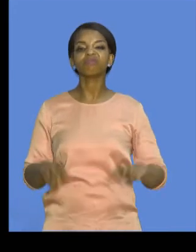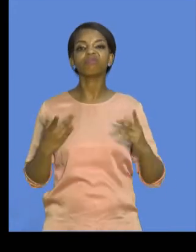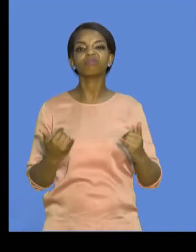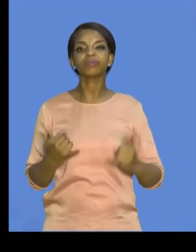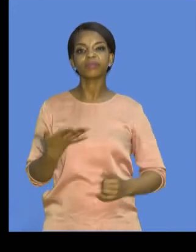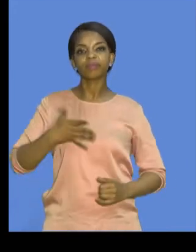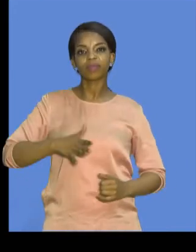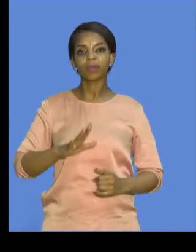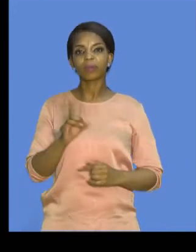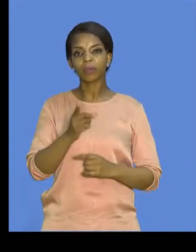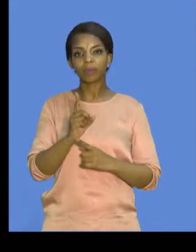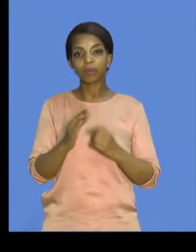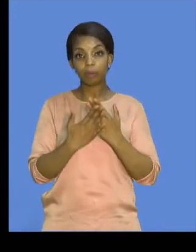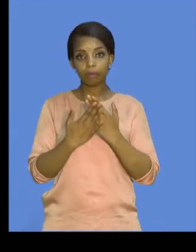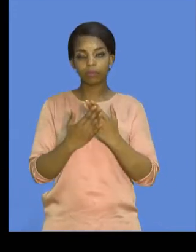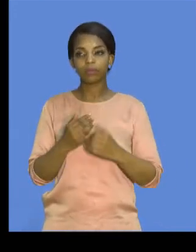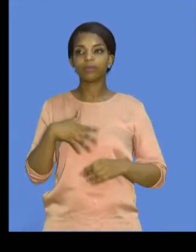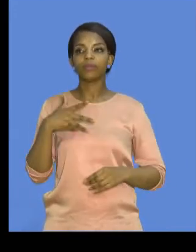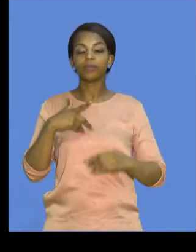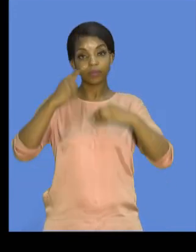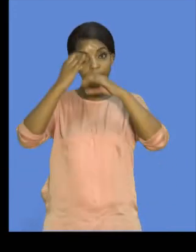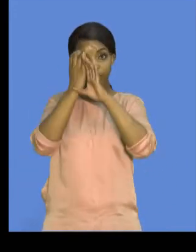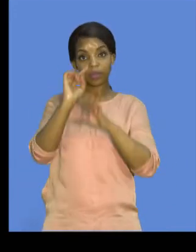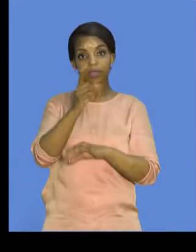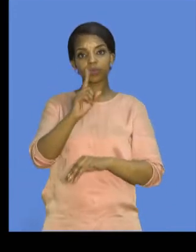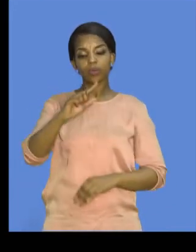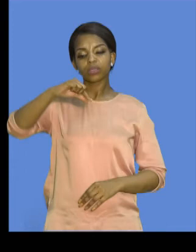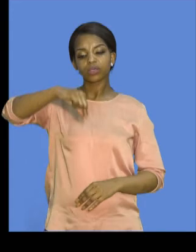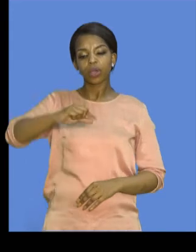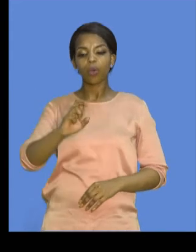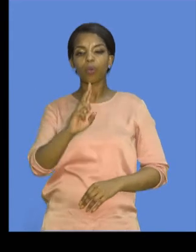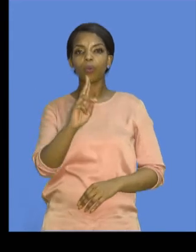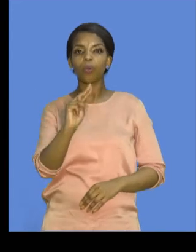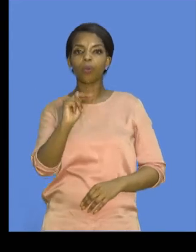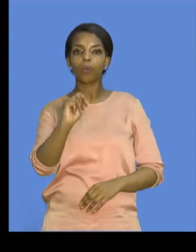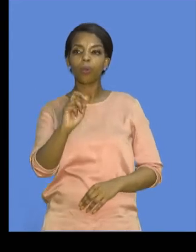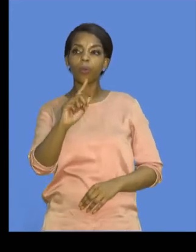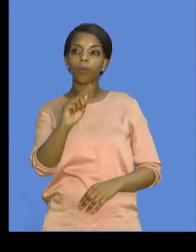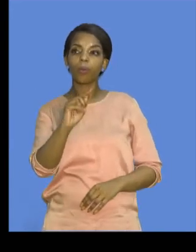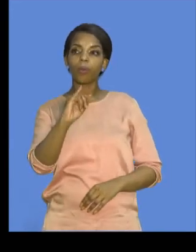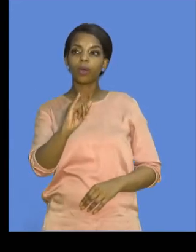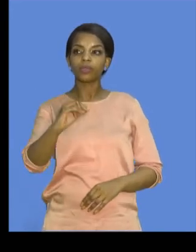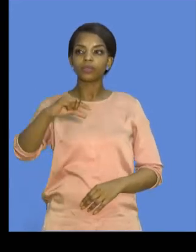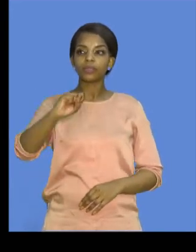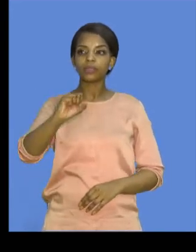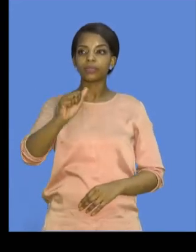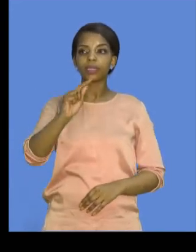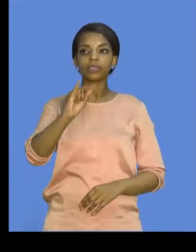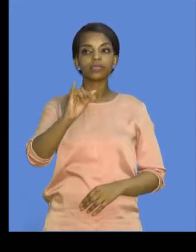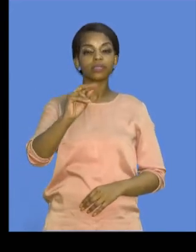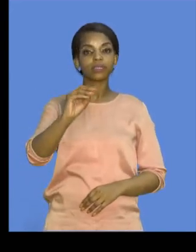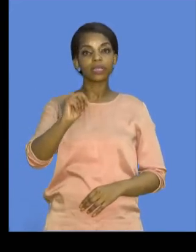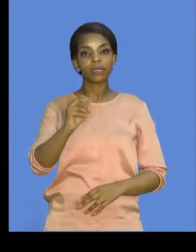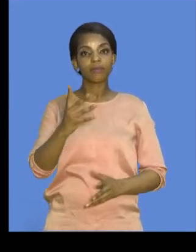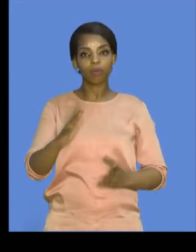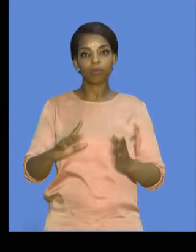focus on what we refer to as quantization of charge. Let's start that with a discussion which says that two charged